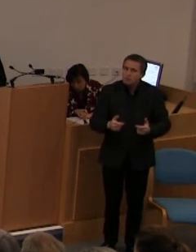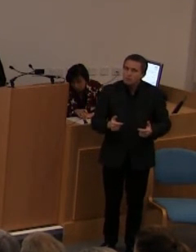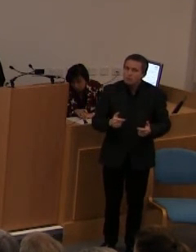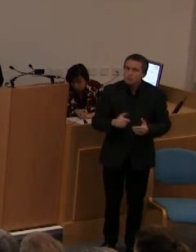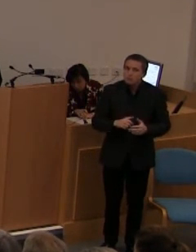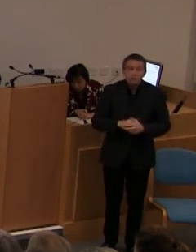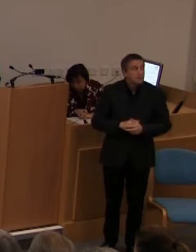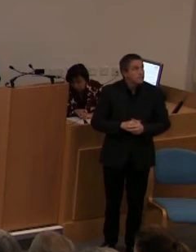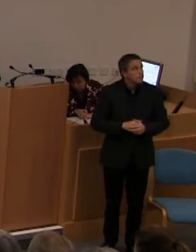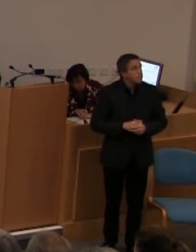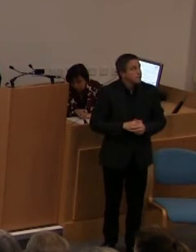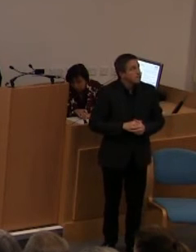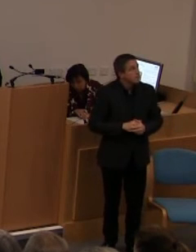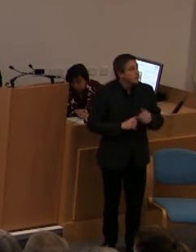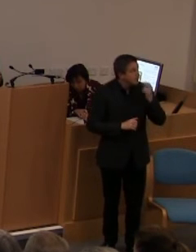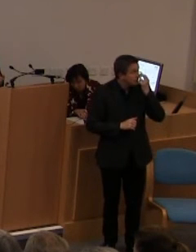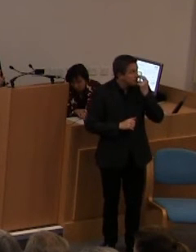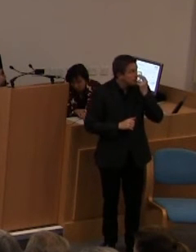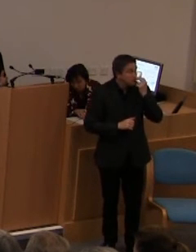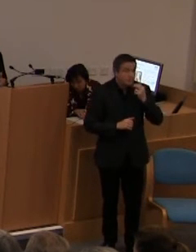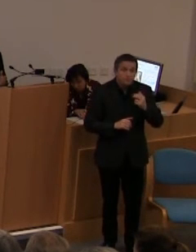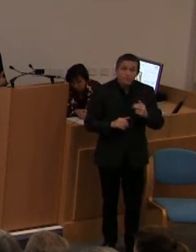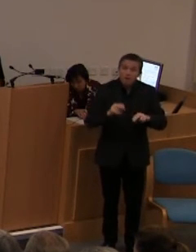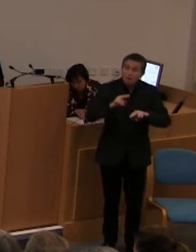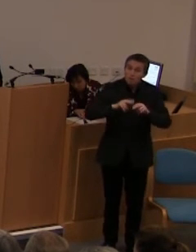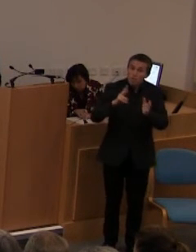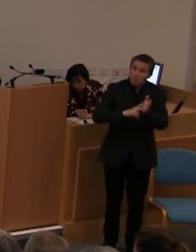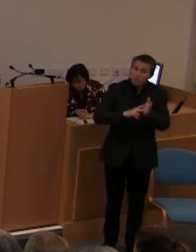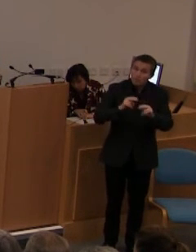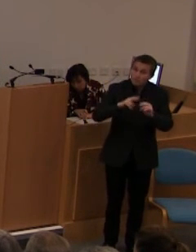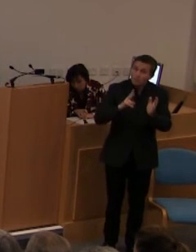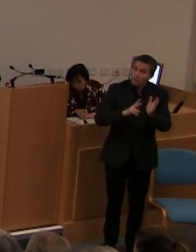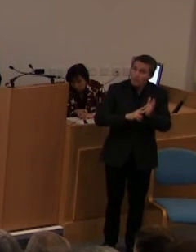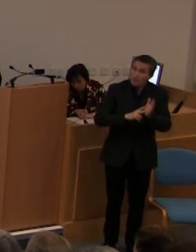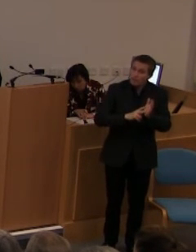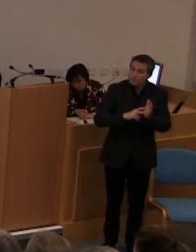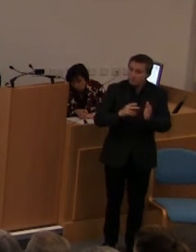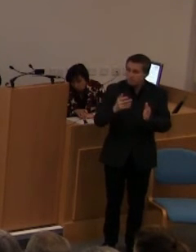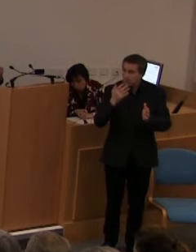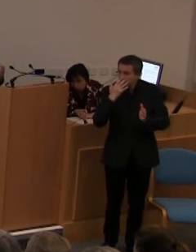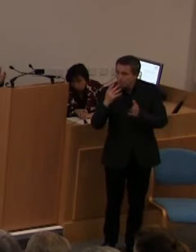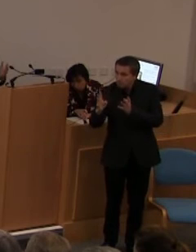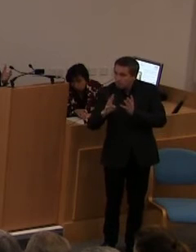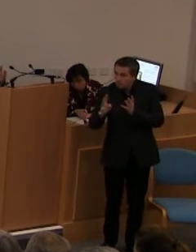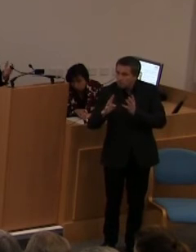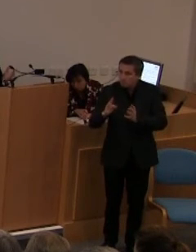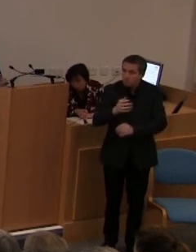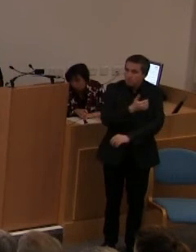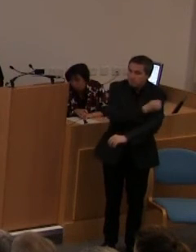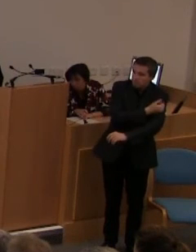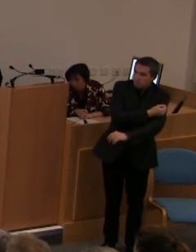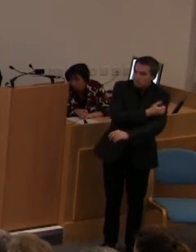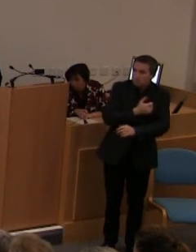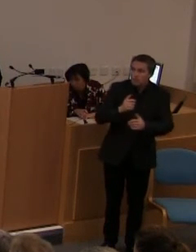development in that over the years. And we have a very good take-up rate in West Lothian. Our staff go out to